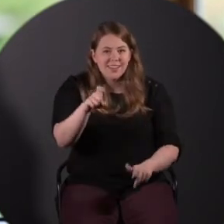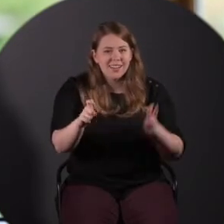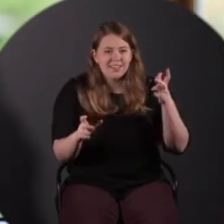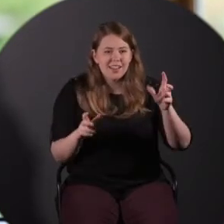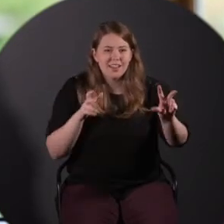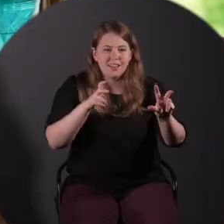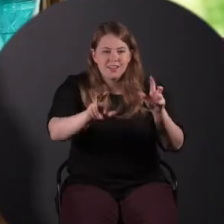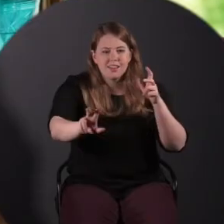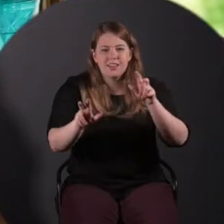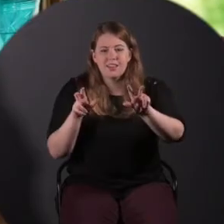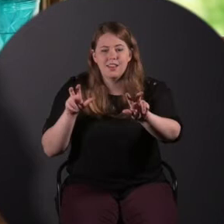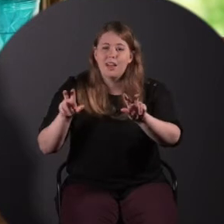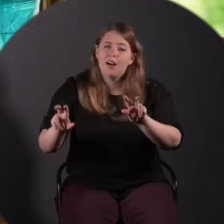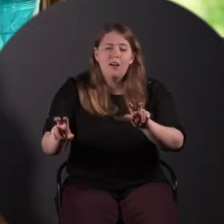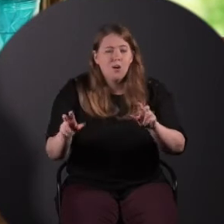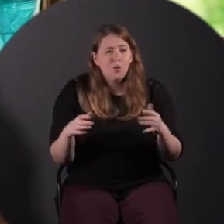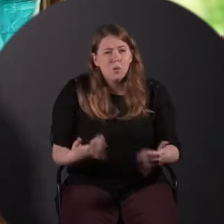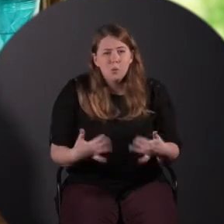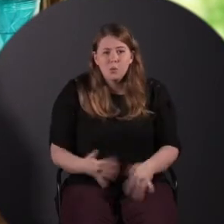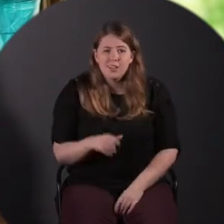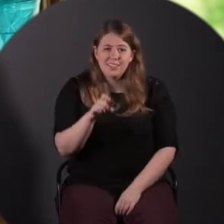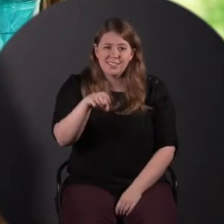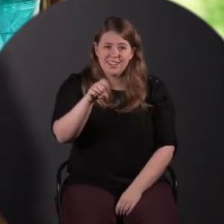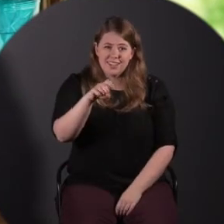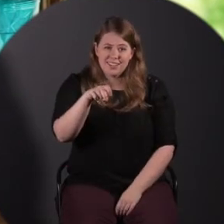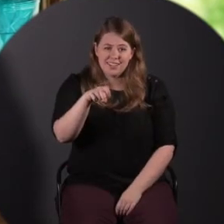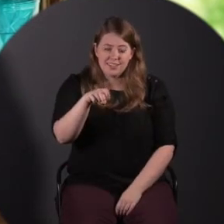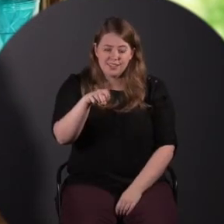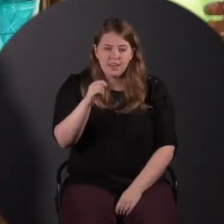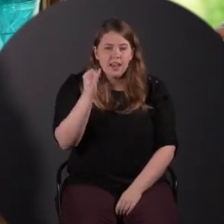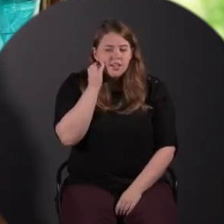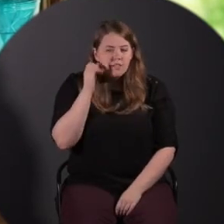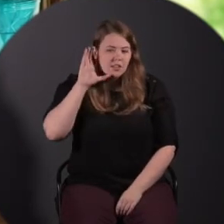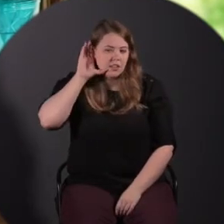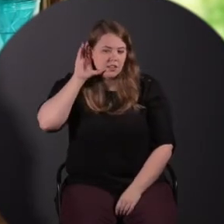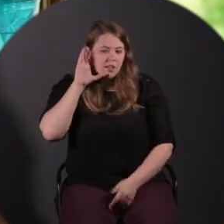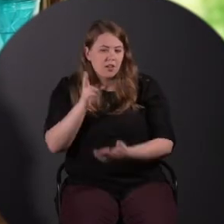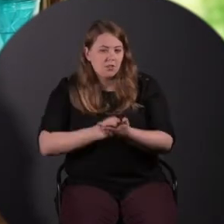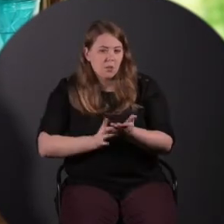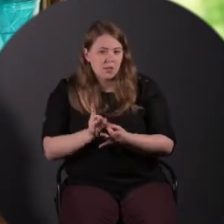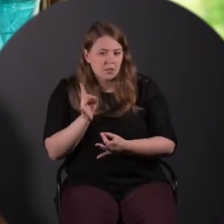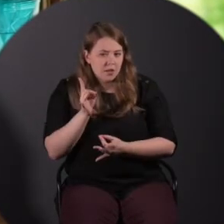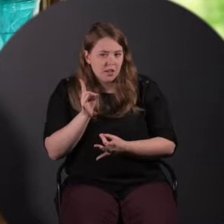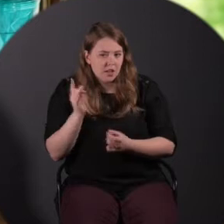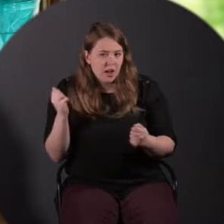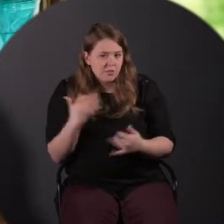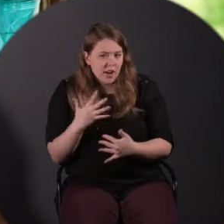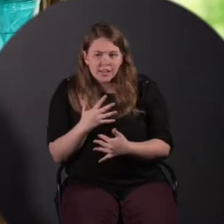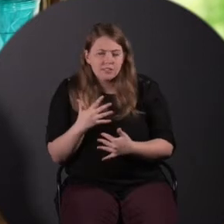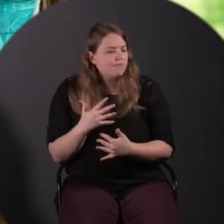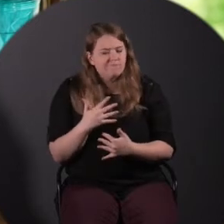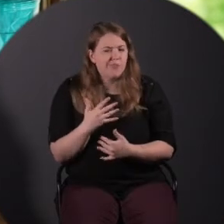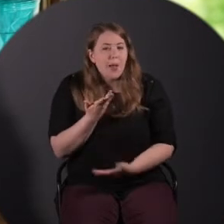is immense. And if we listen to the voice of the Holy Spirit, then we won't be afraid. We may be a little afraid,